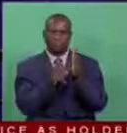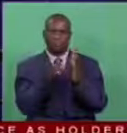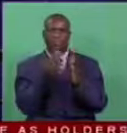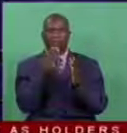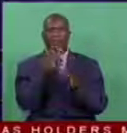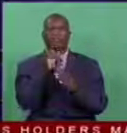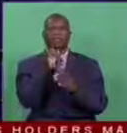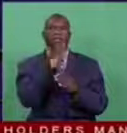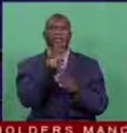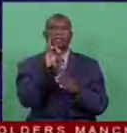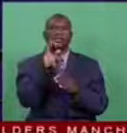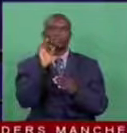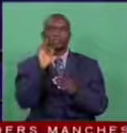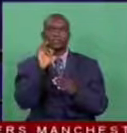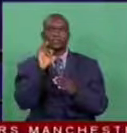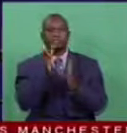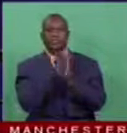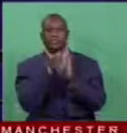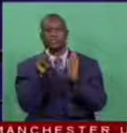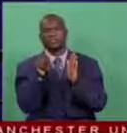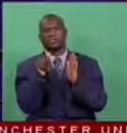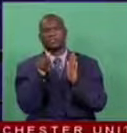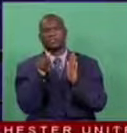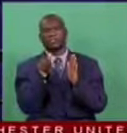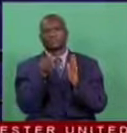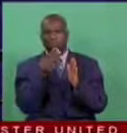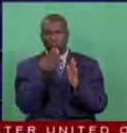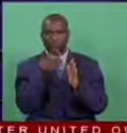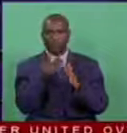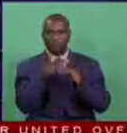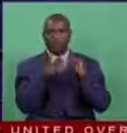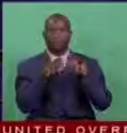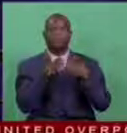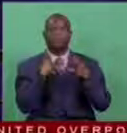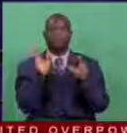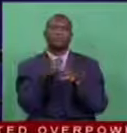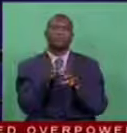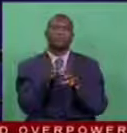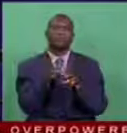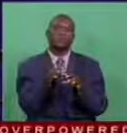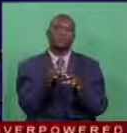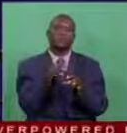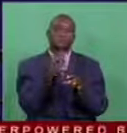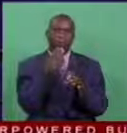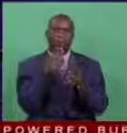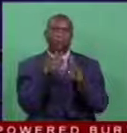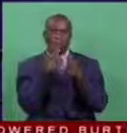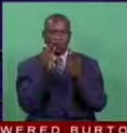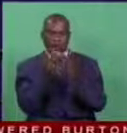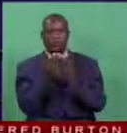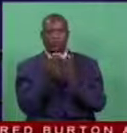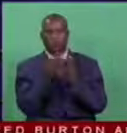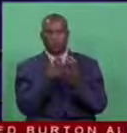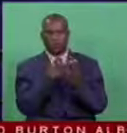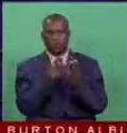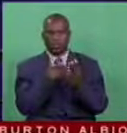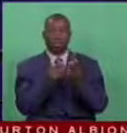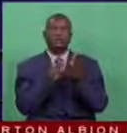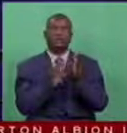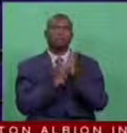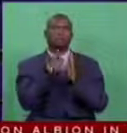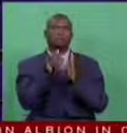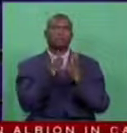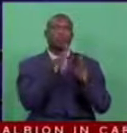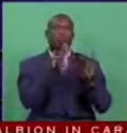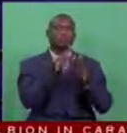16, which is about building peace and inclusive societies, we will all be able as a world to move away from the current conflicts